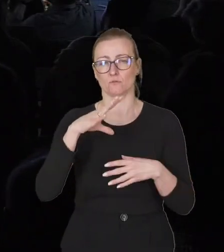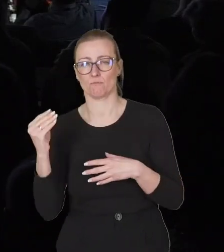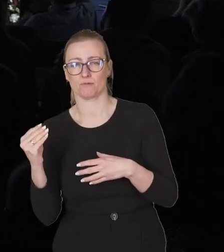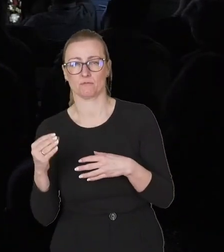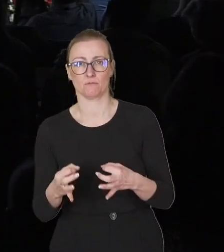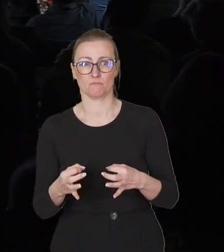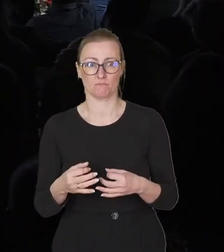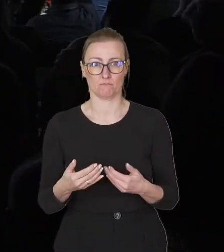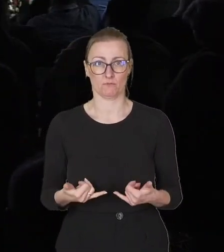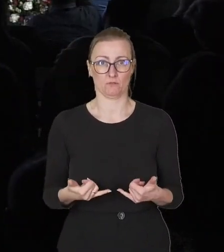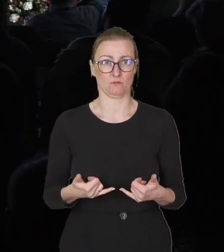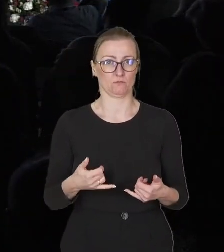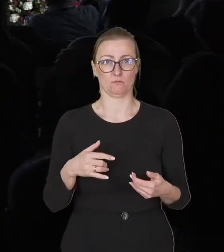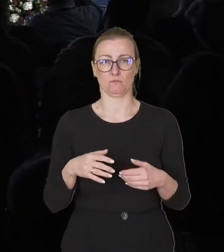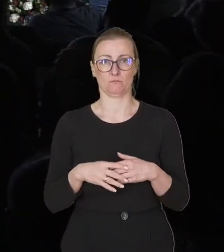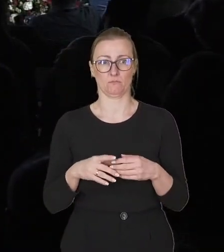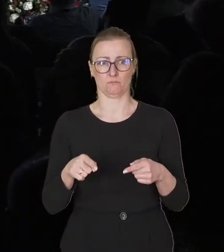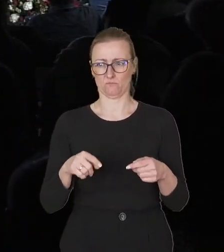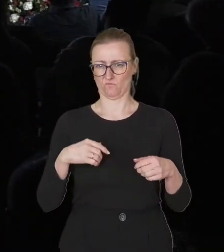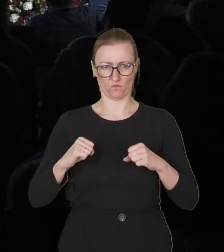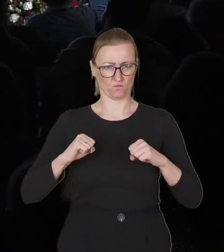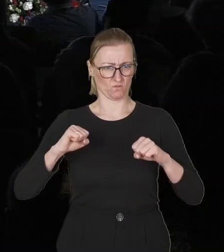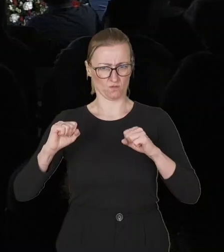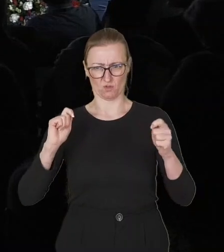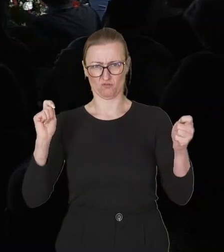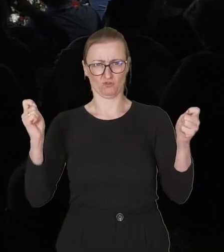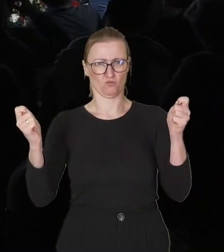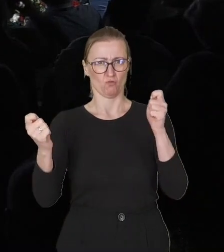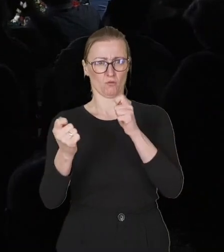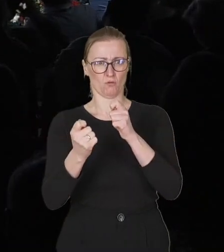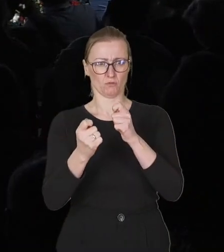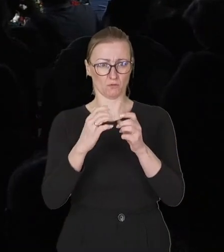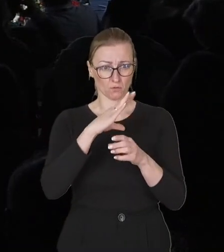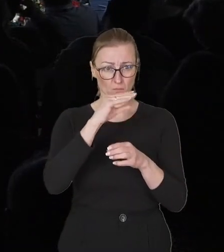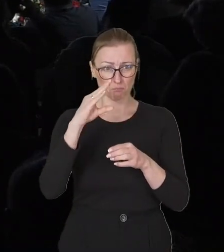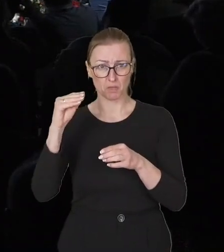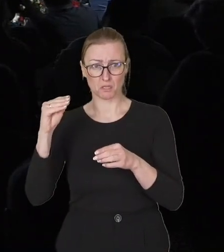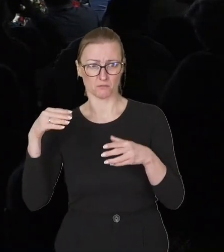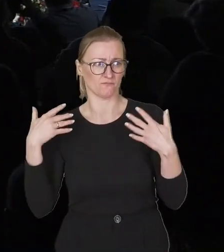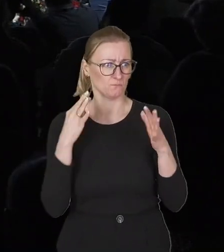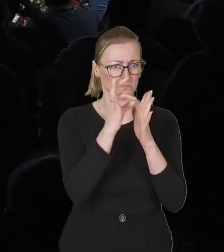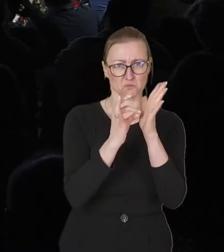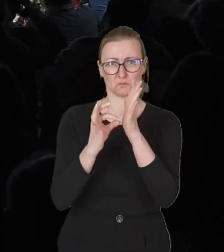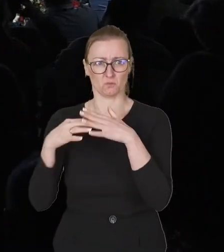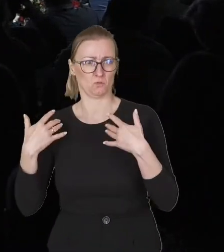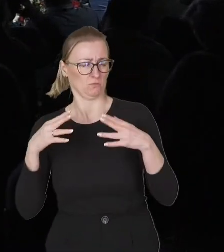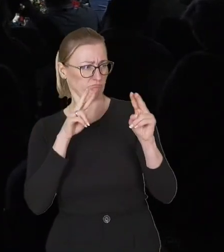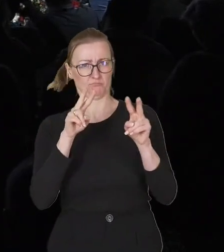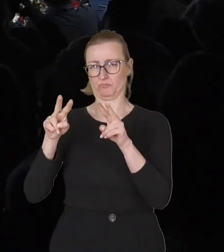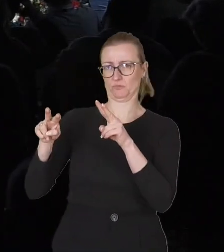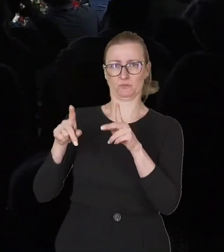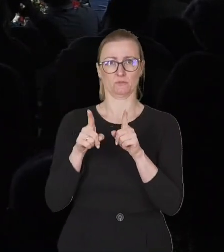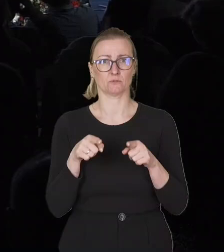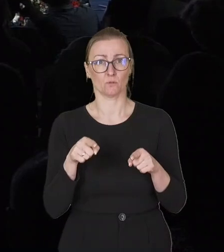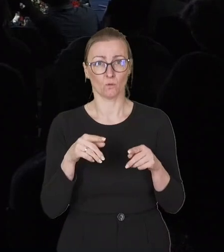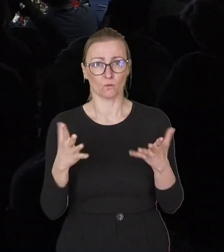also for easing the activity on the single market. What is the most missing from your